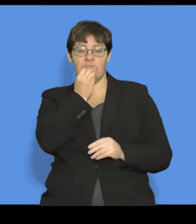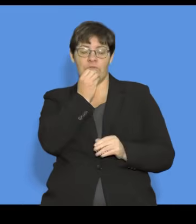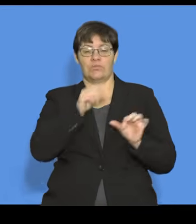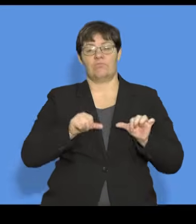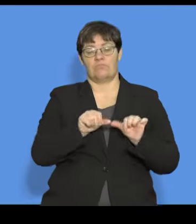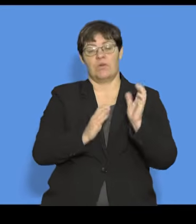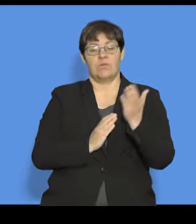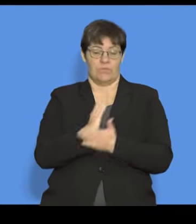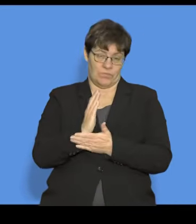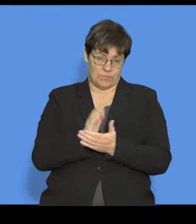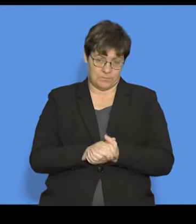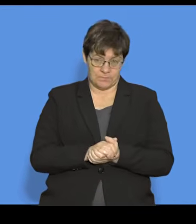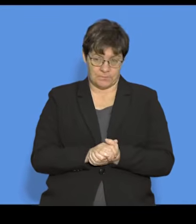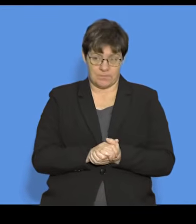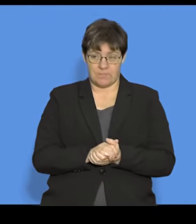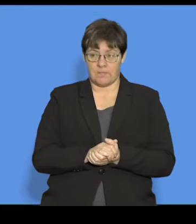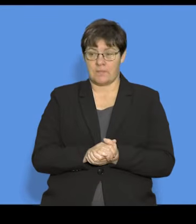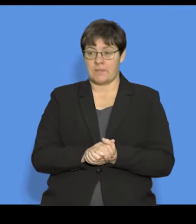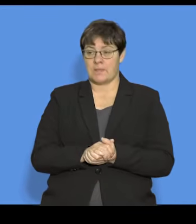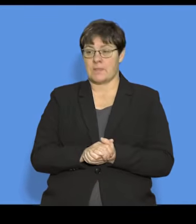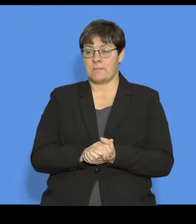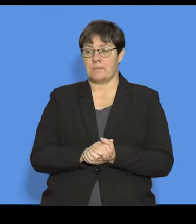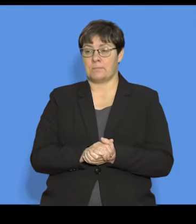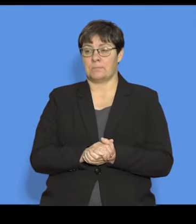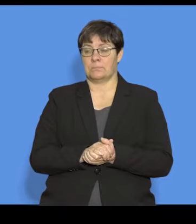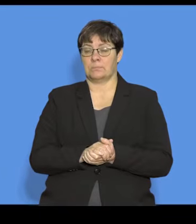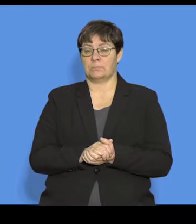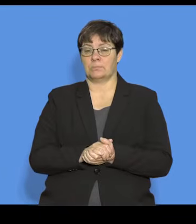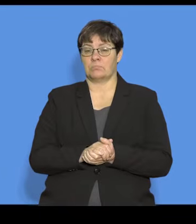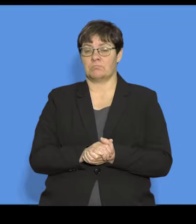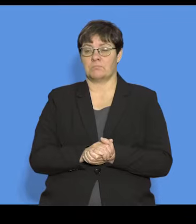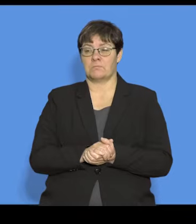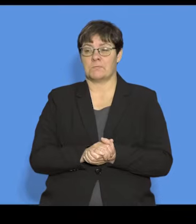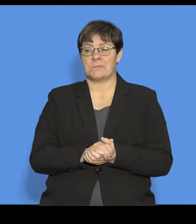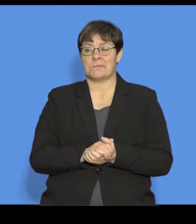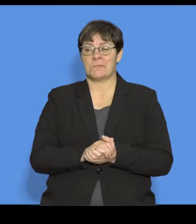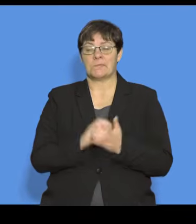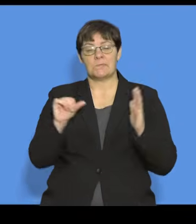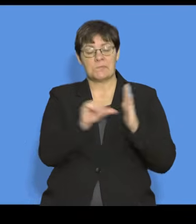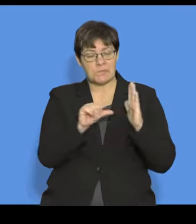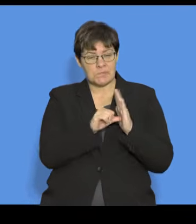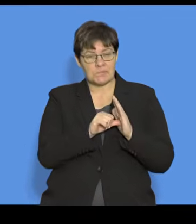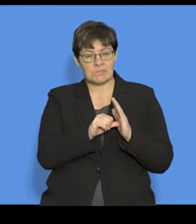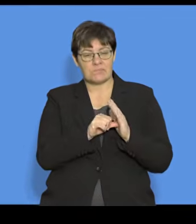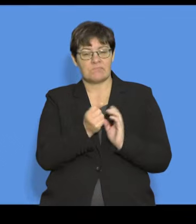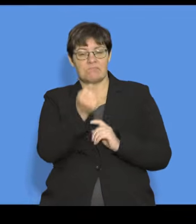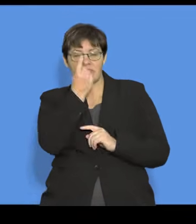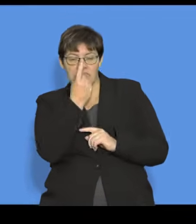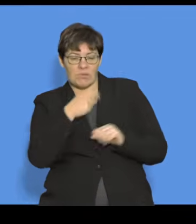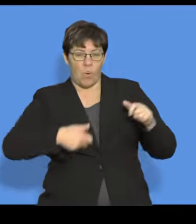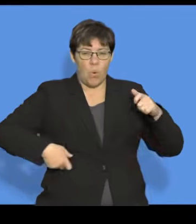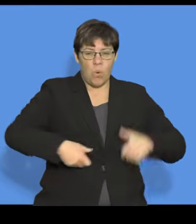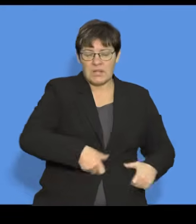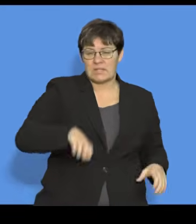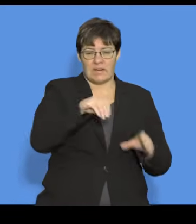move through and the processes in the body. Right. It's important that we unpack what the organs